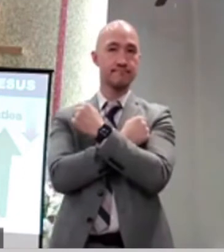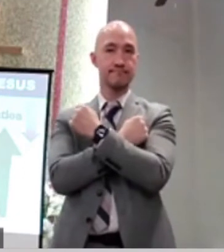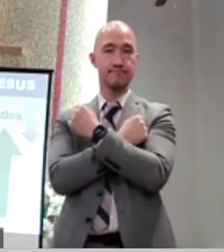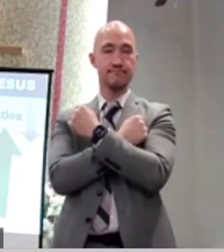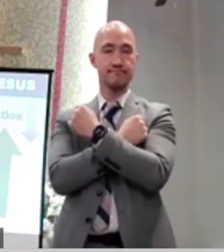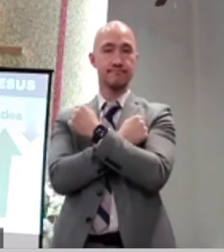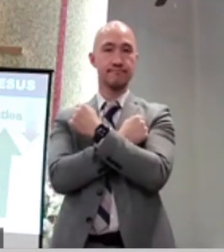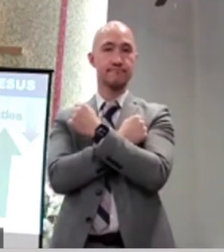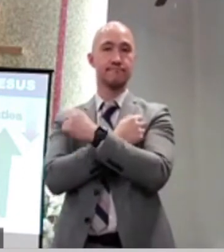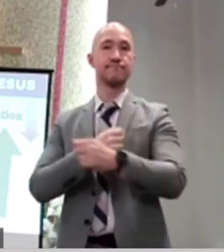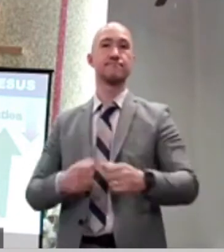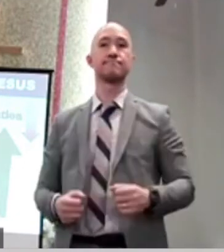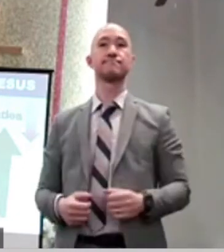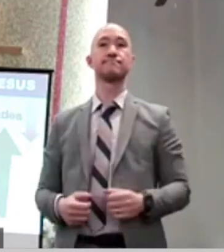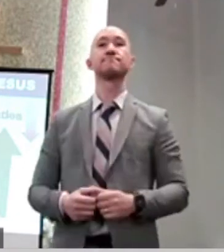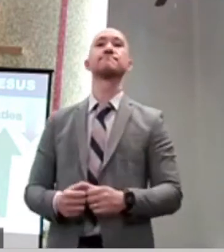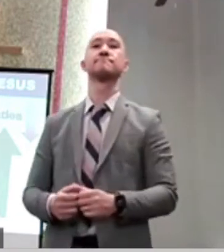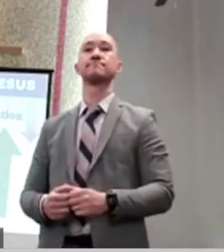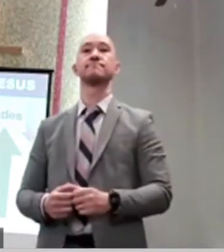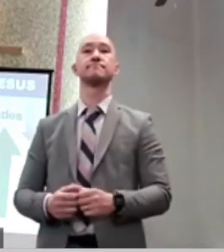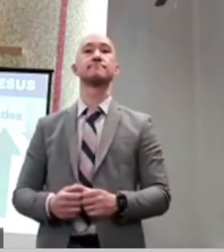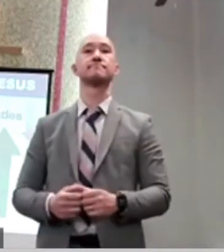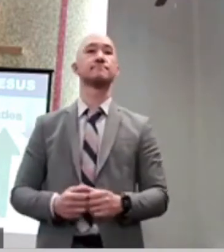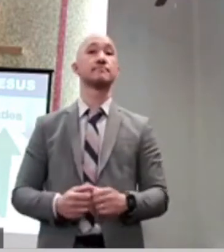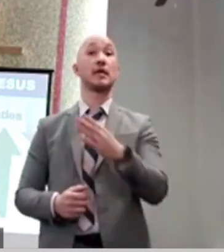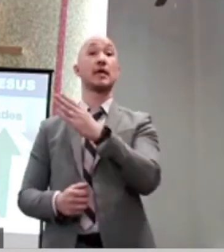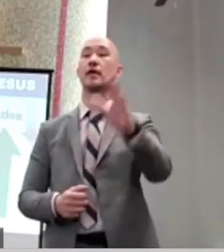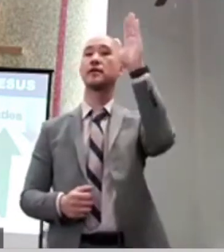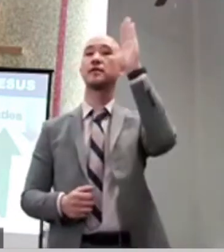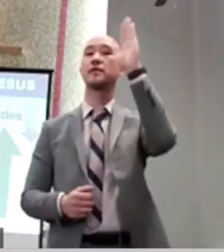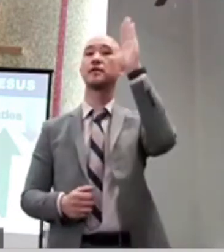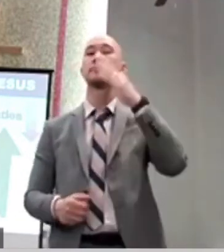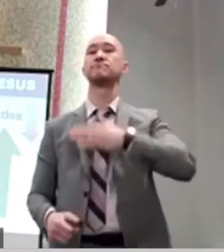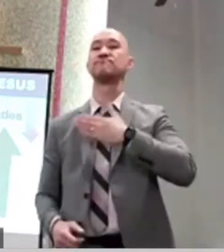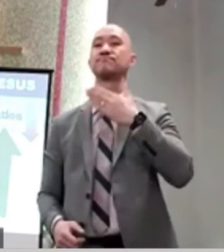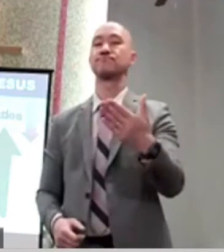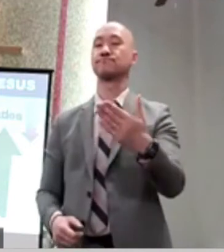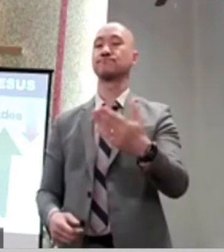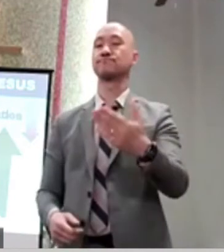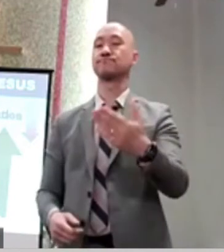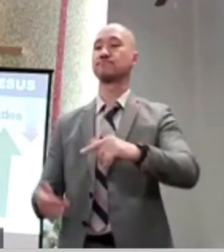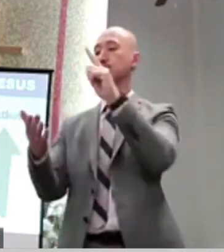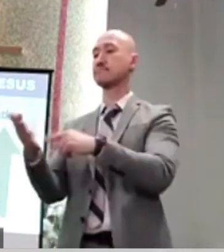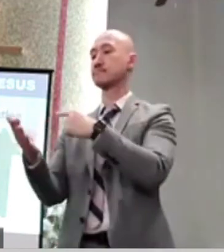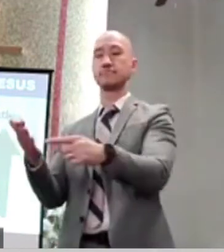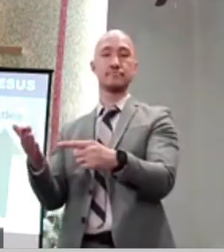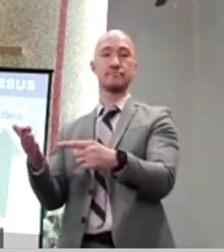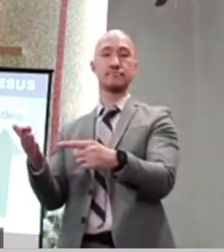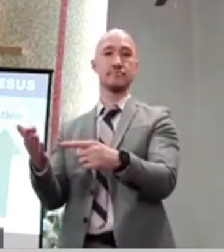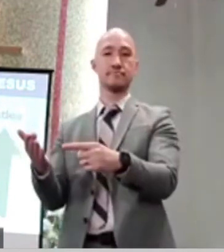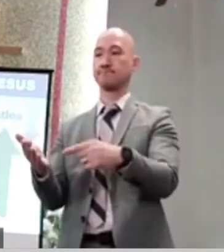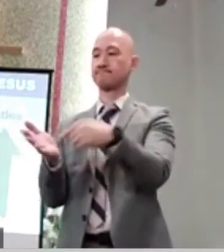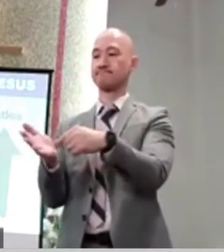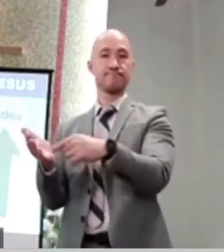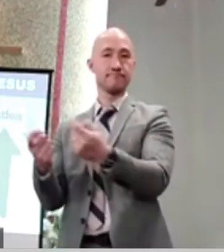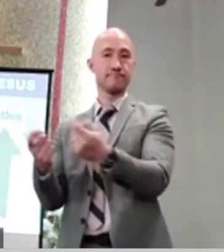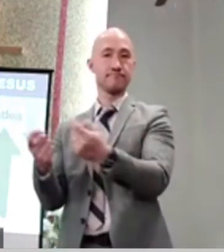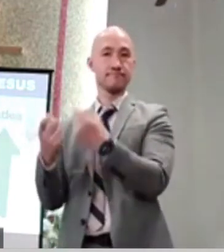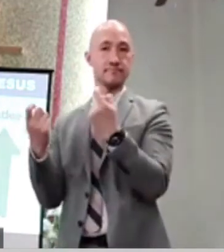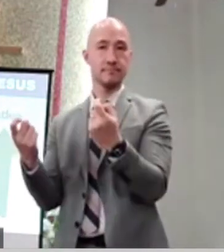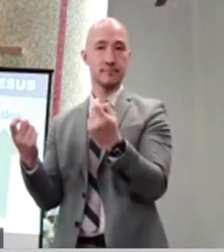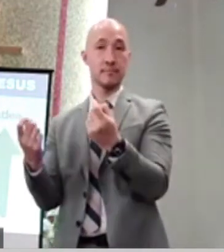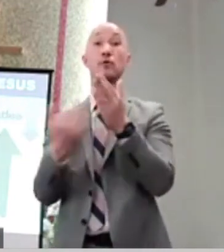meshed into one. Sin had to be paid for. God didn't just forget about it. No, he says it has to be paid for. But it was paid